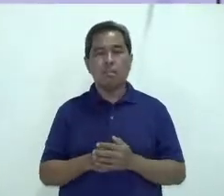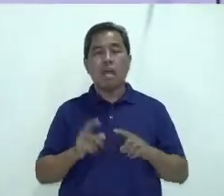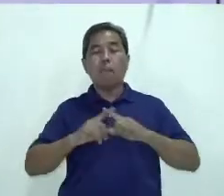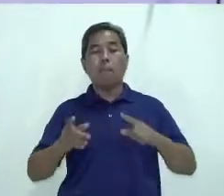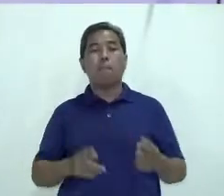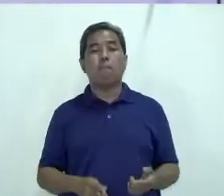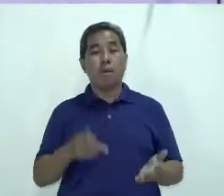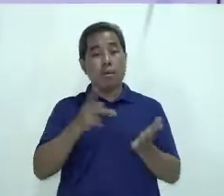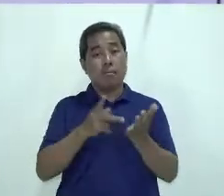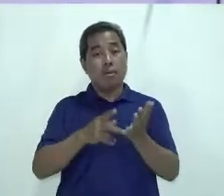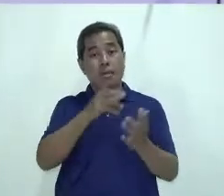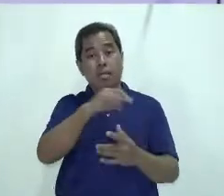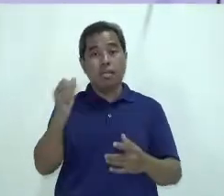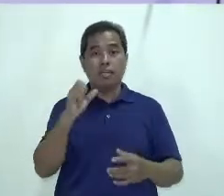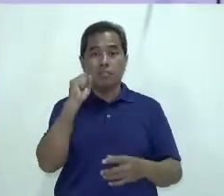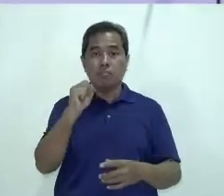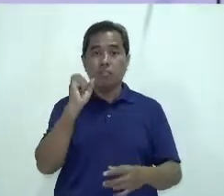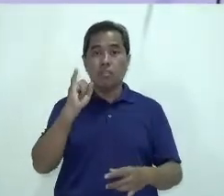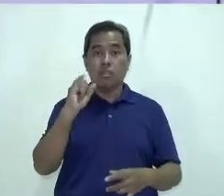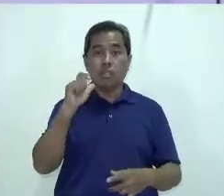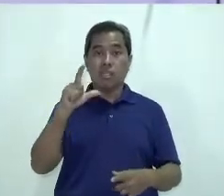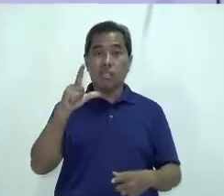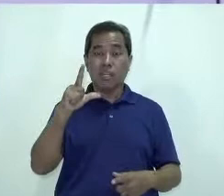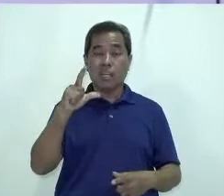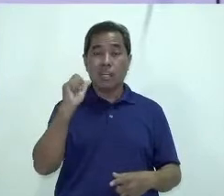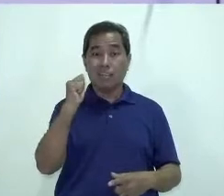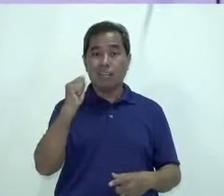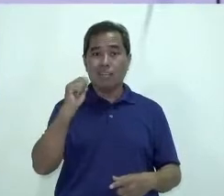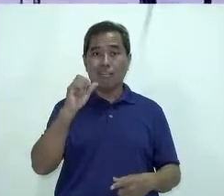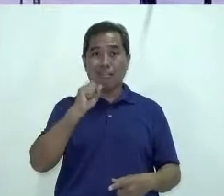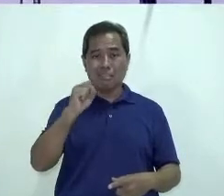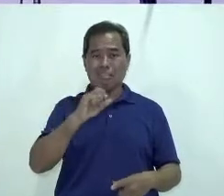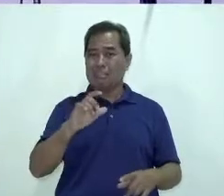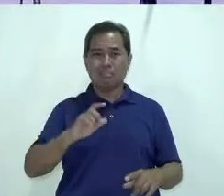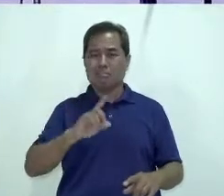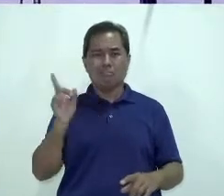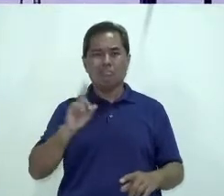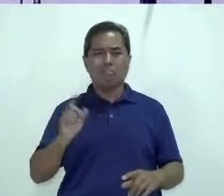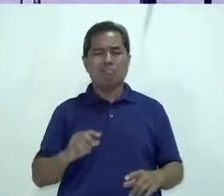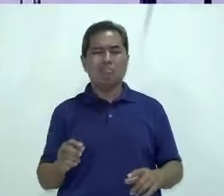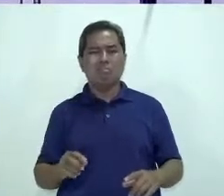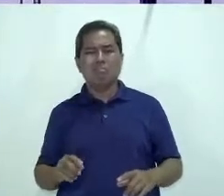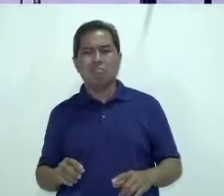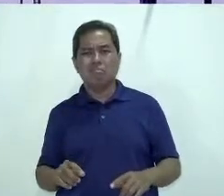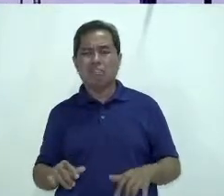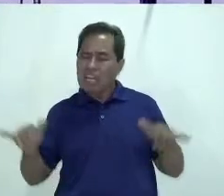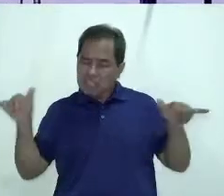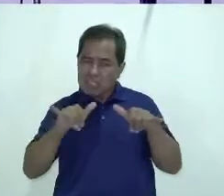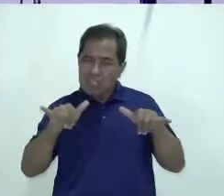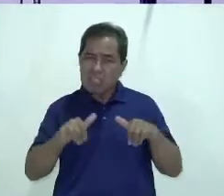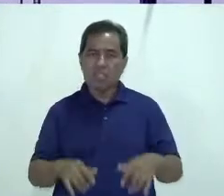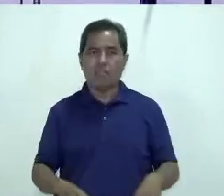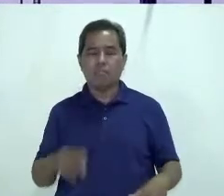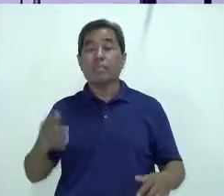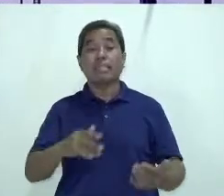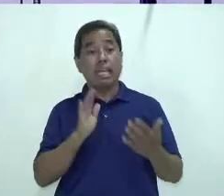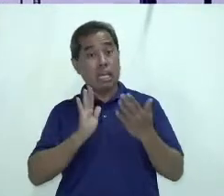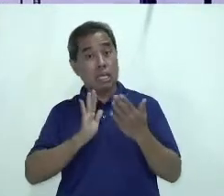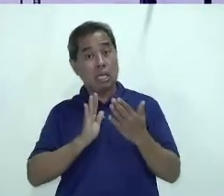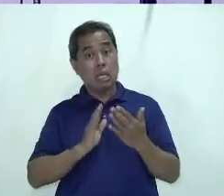Paul and Silas were not like regular men. Remember, they had encountered